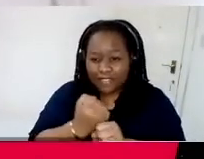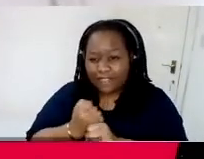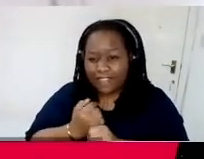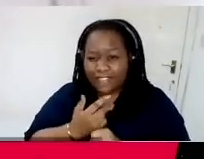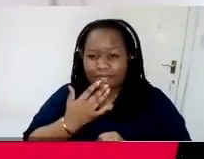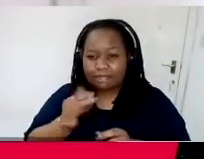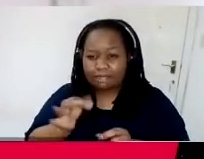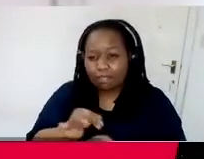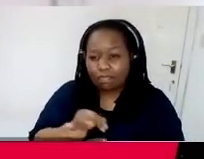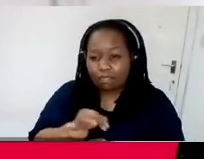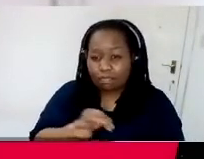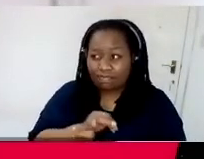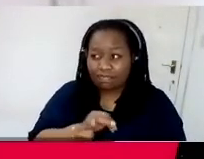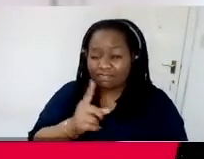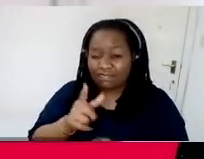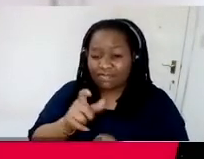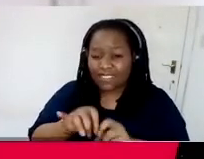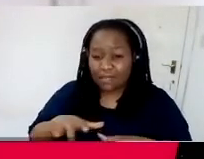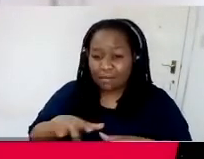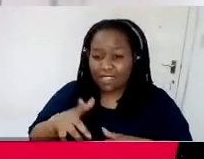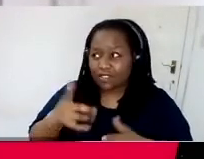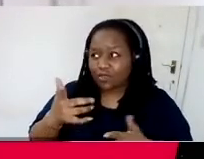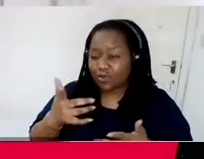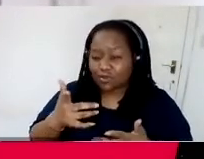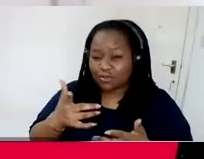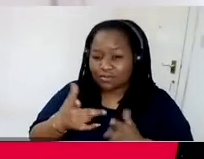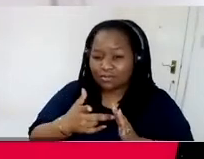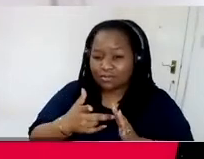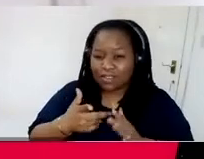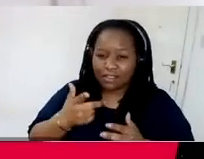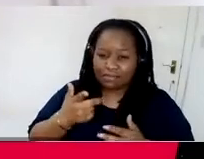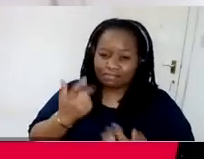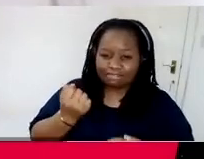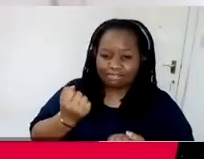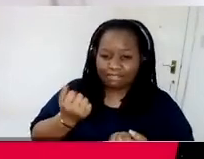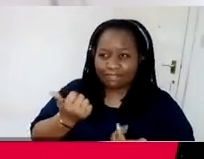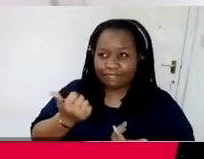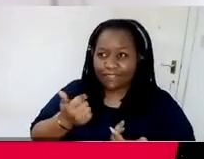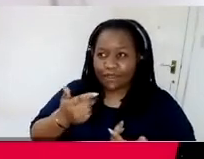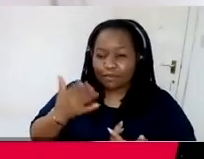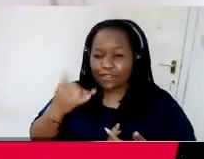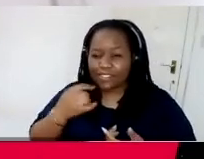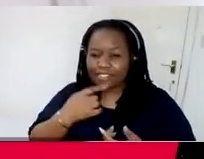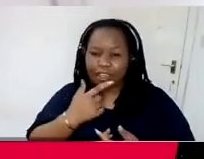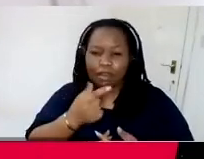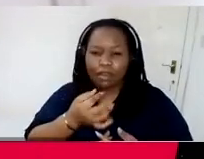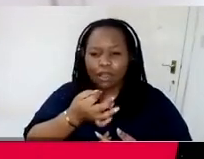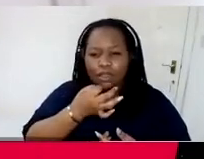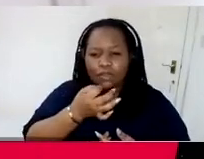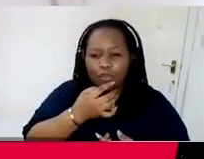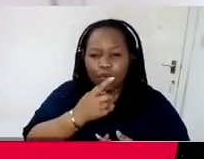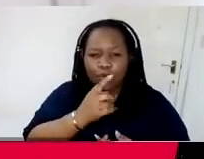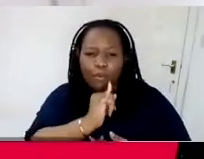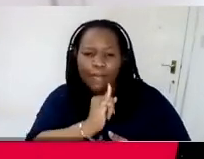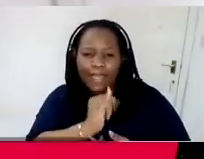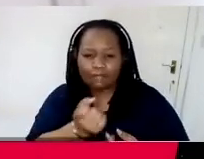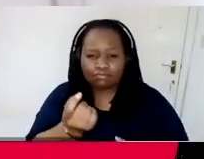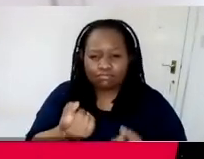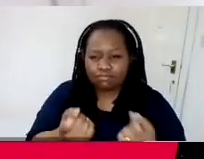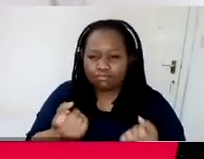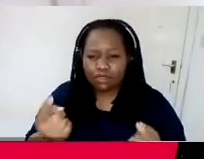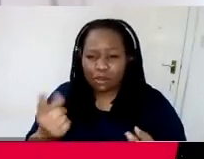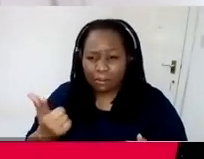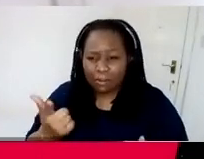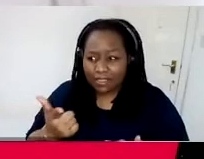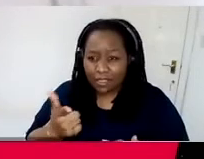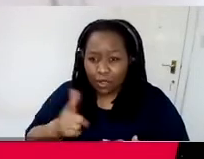type of argument that we often see about a few bad apples, that there is no systematic problem here, it is only isolated incidents. And I think in the